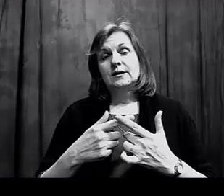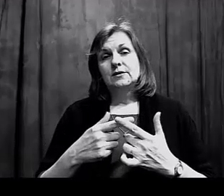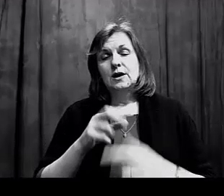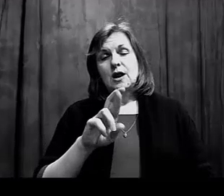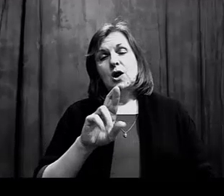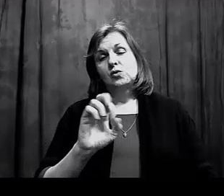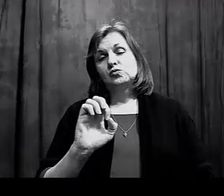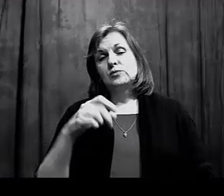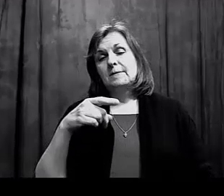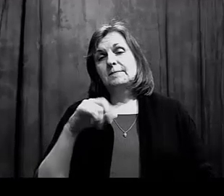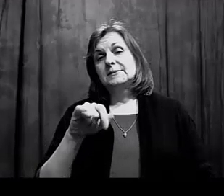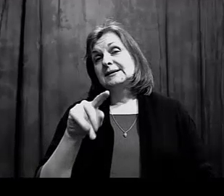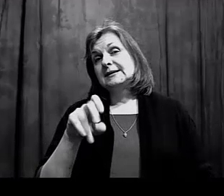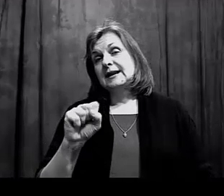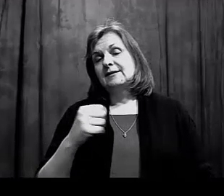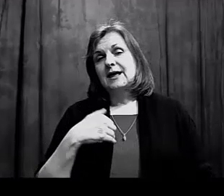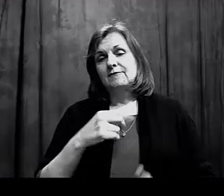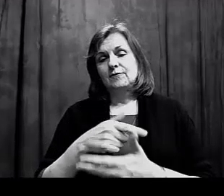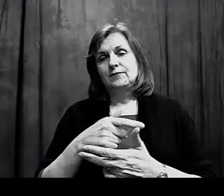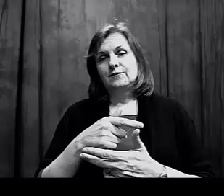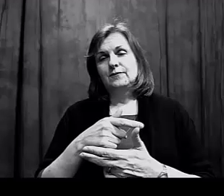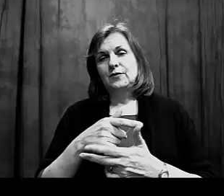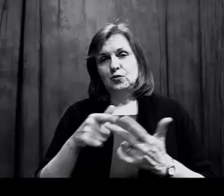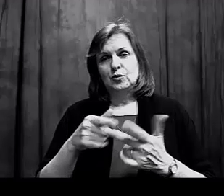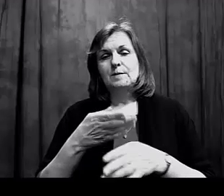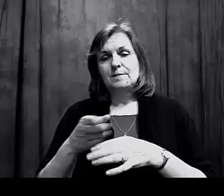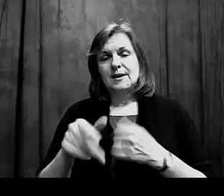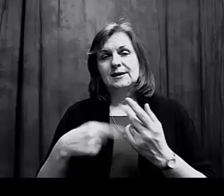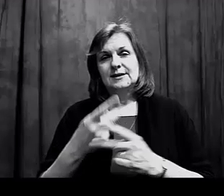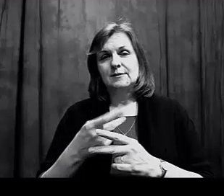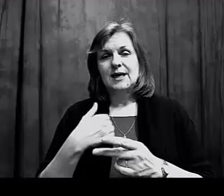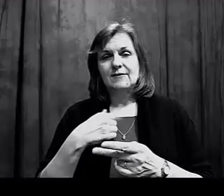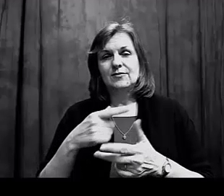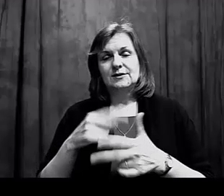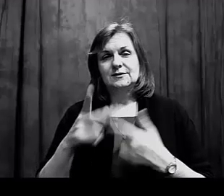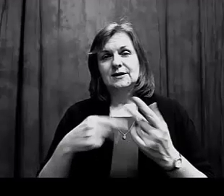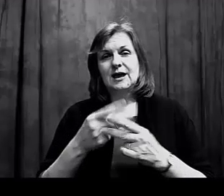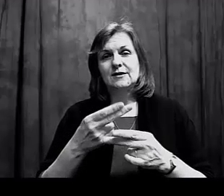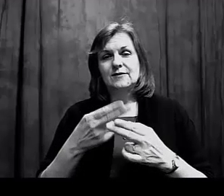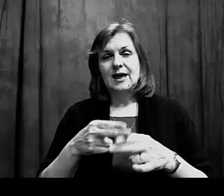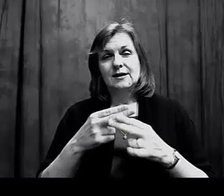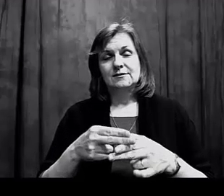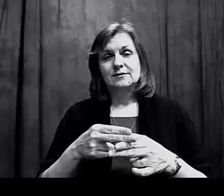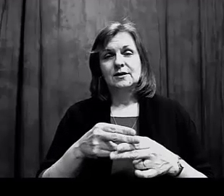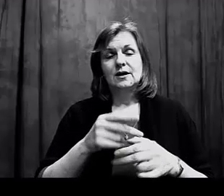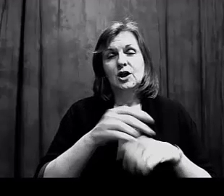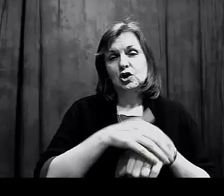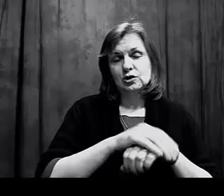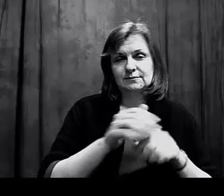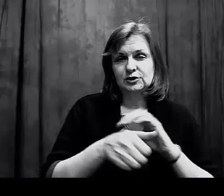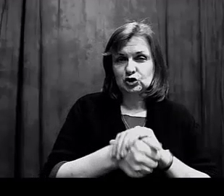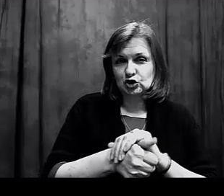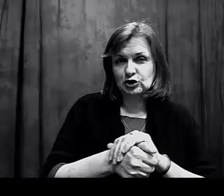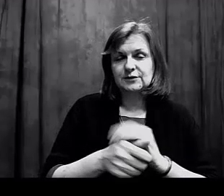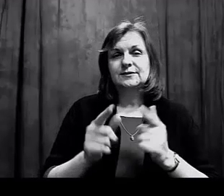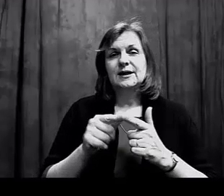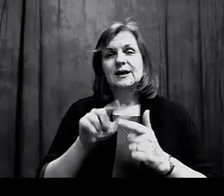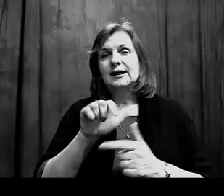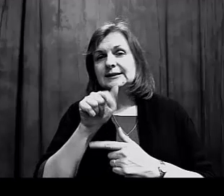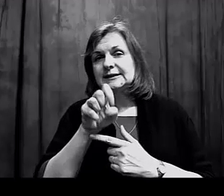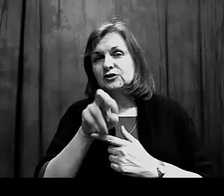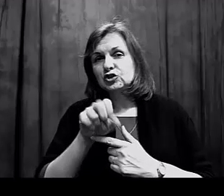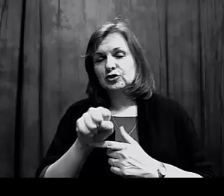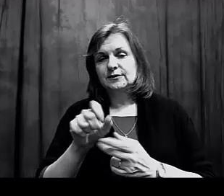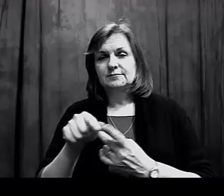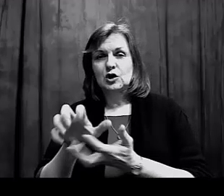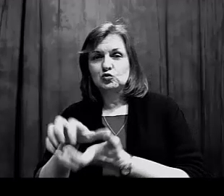when we look at reptiles, there are three main ones that use this amniotic egg: turtles, lizards, and crocodiles. But we